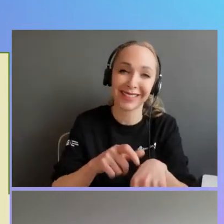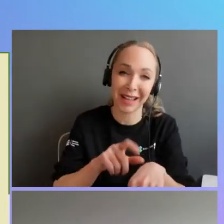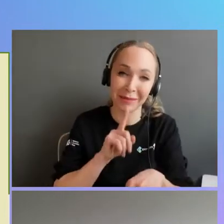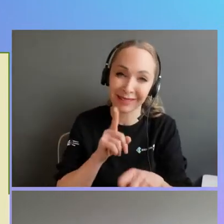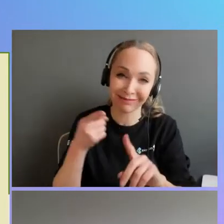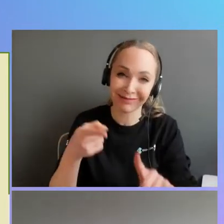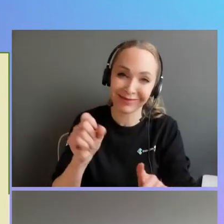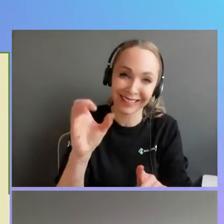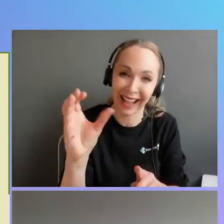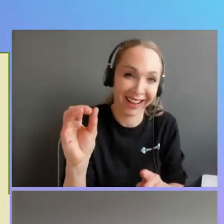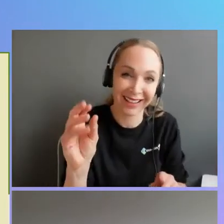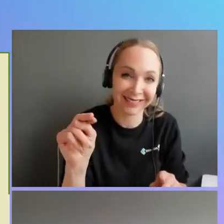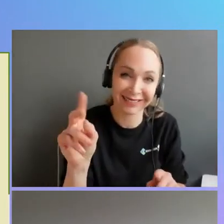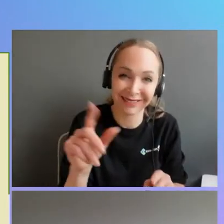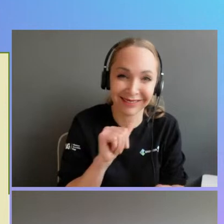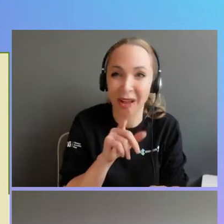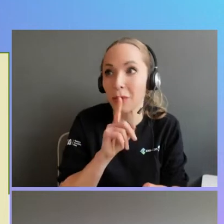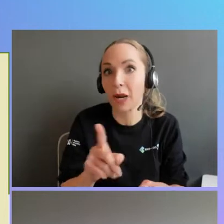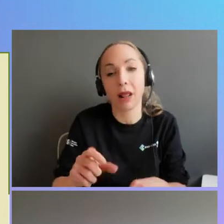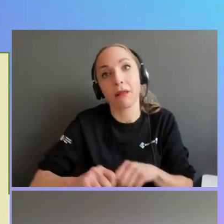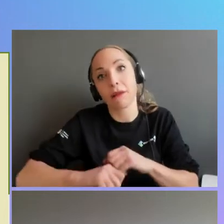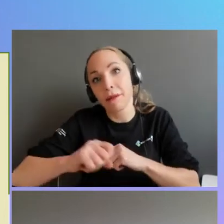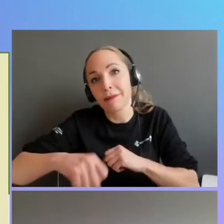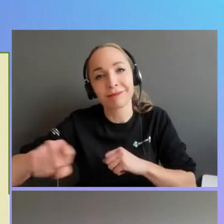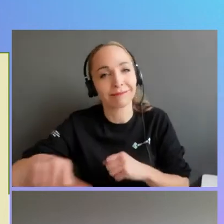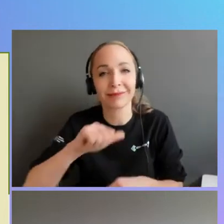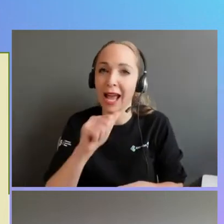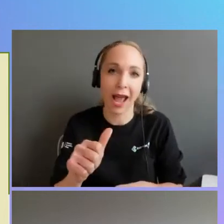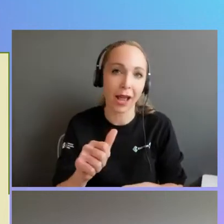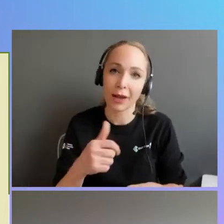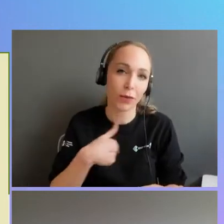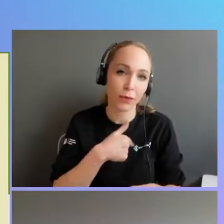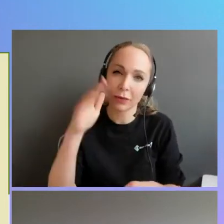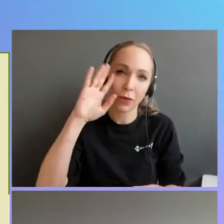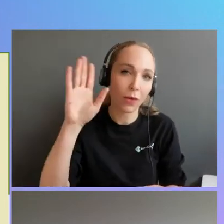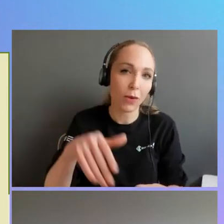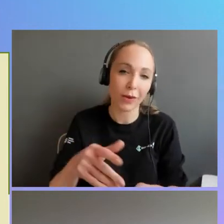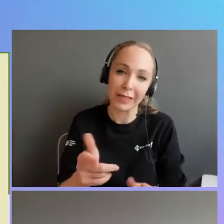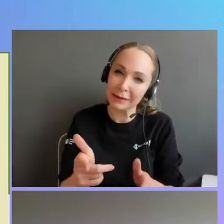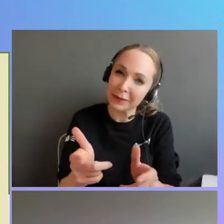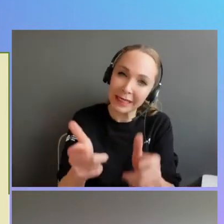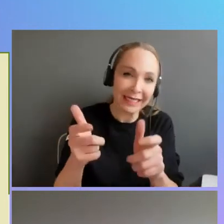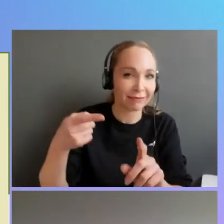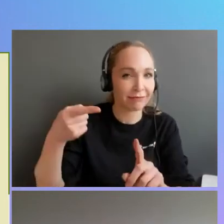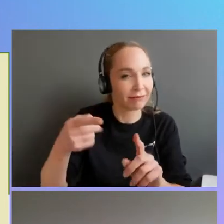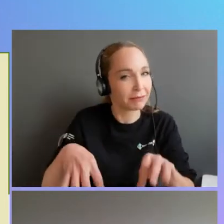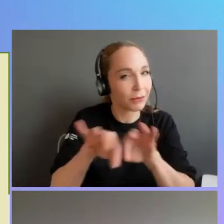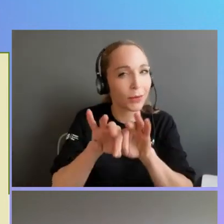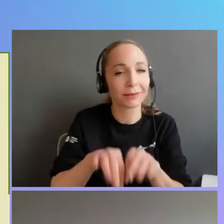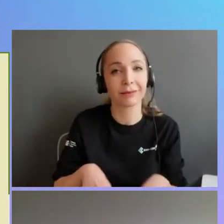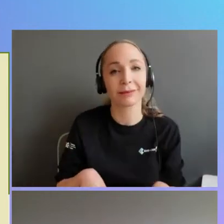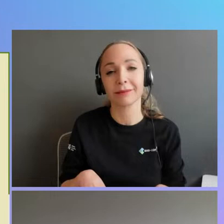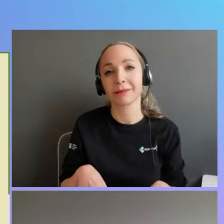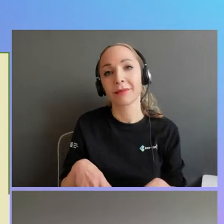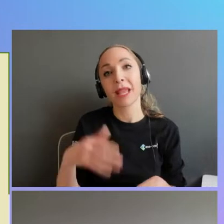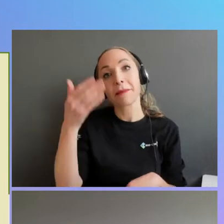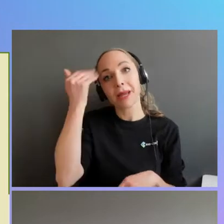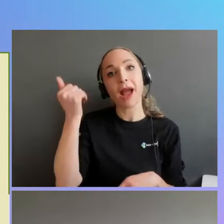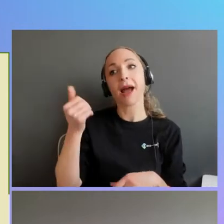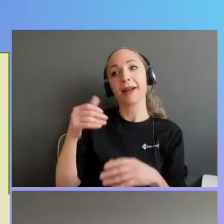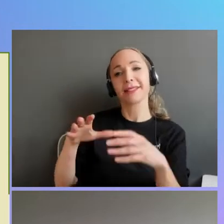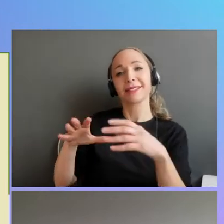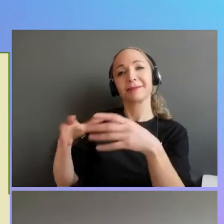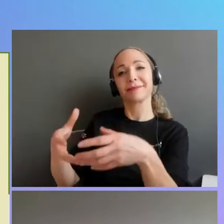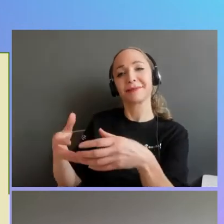Due to the state of isolated components, due to the slightly